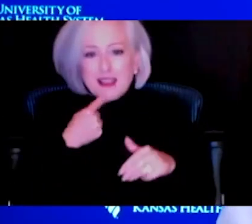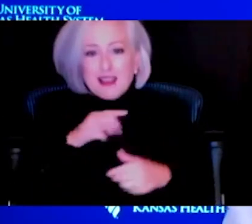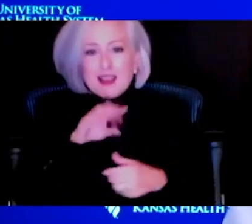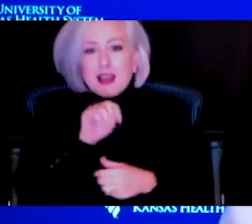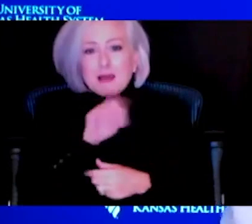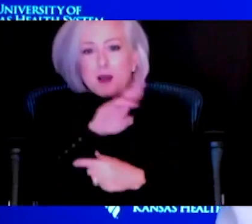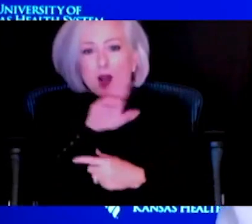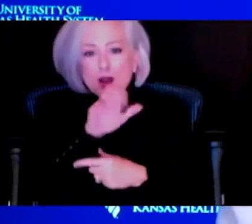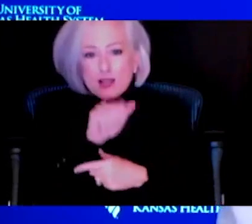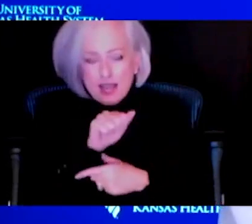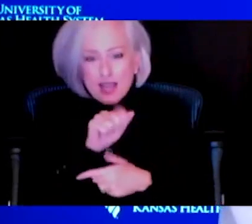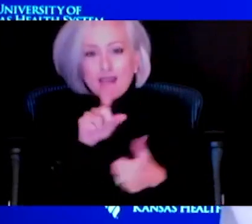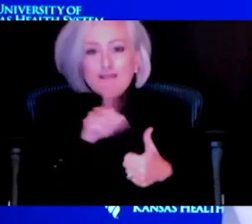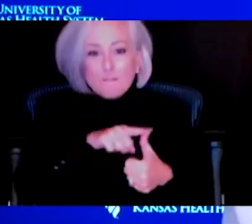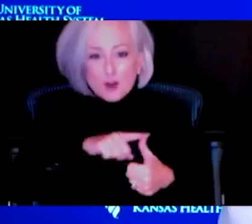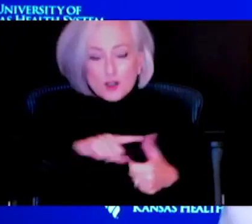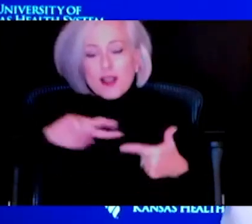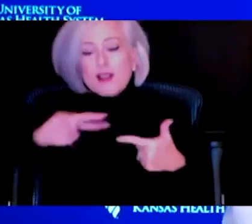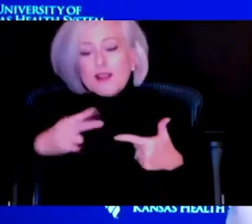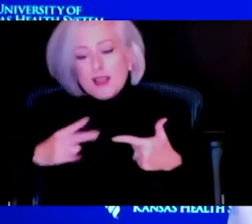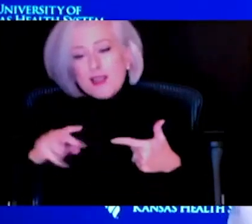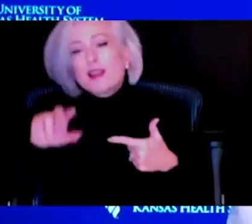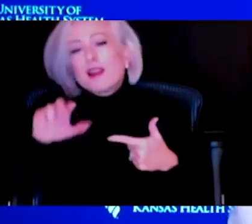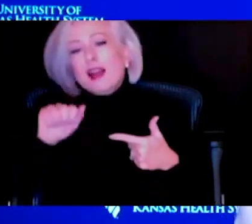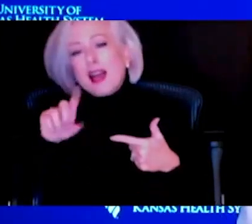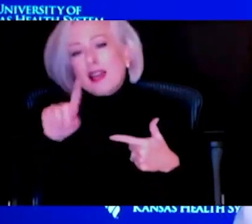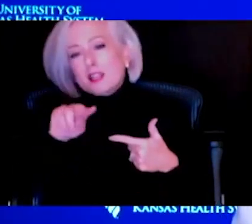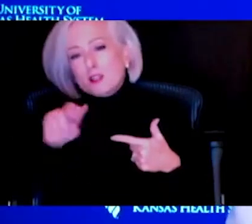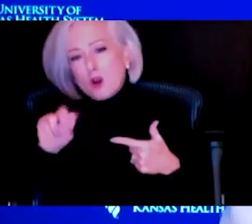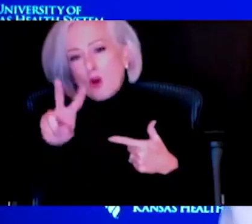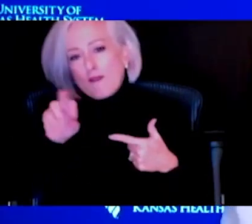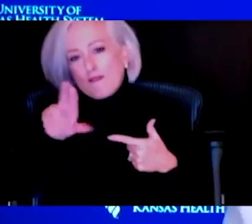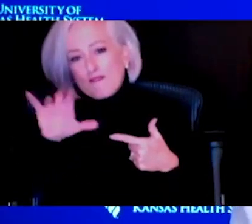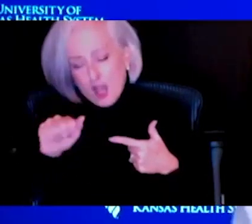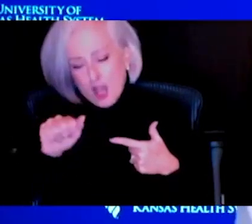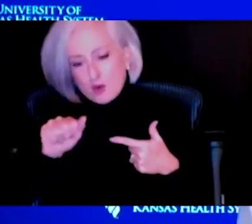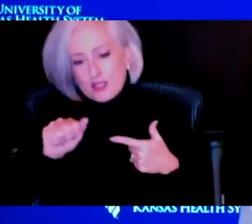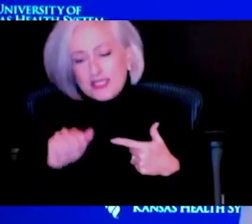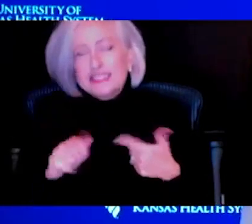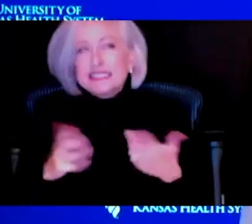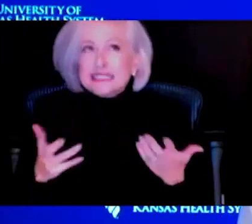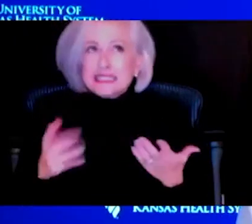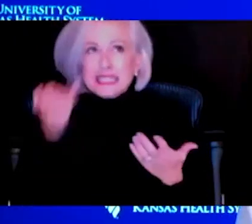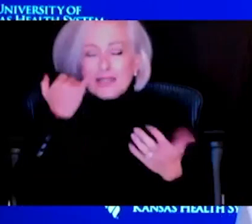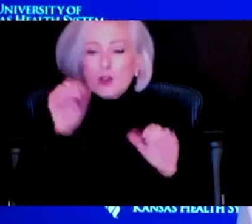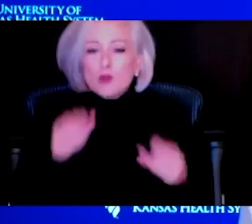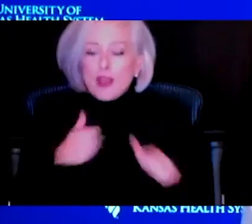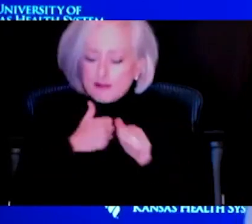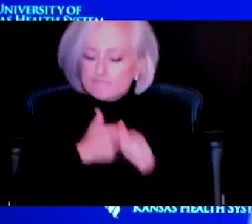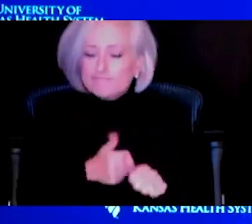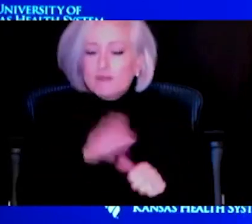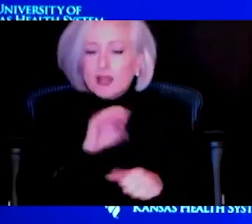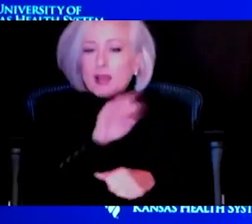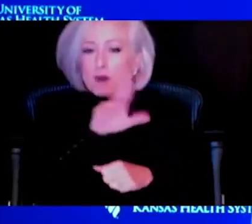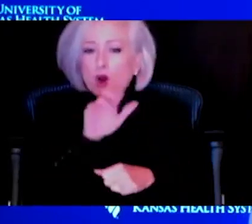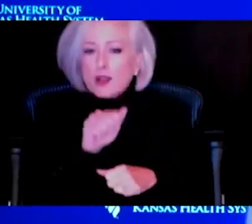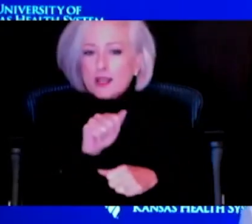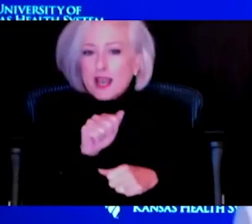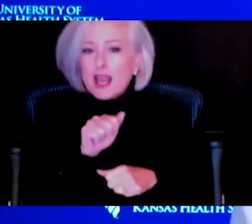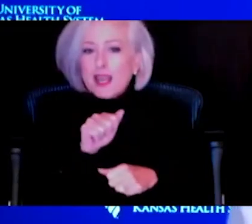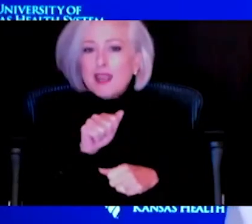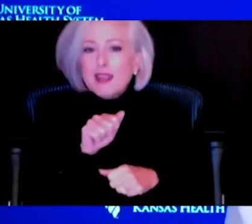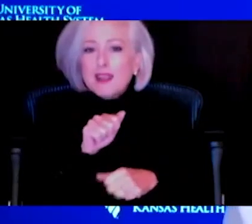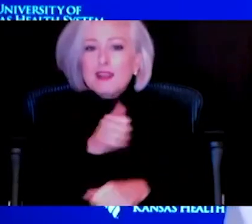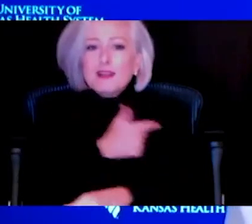platform and then the adenovirus platform. If you can, I would certainly recommend sticking with the mRNA the